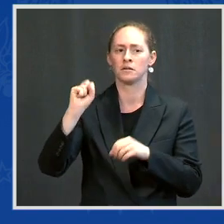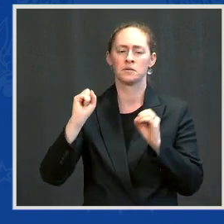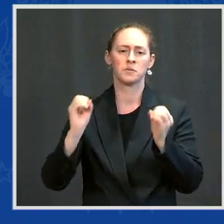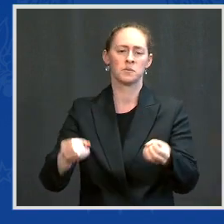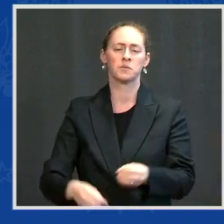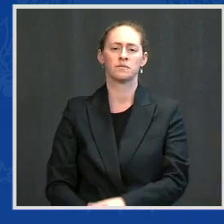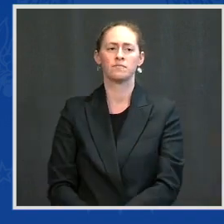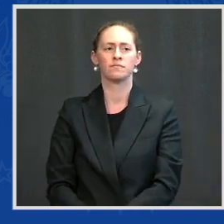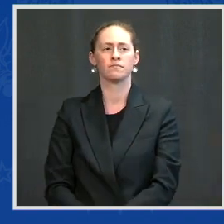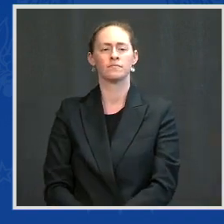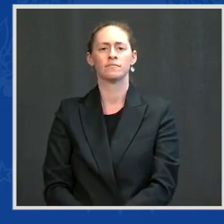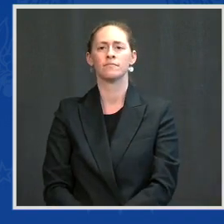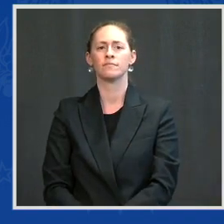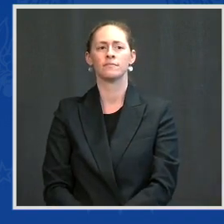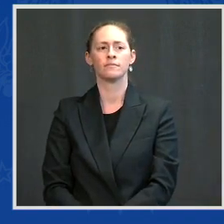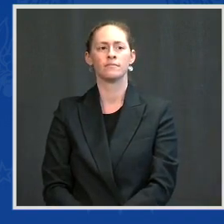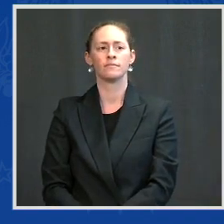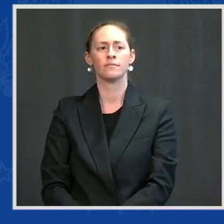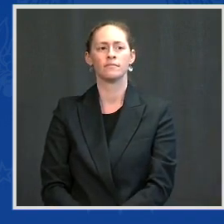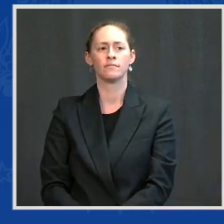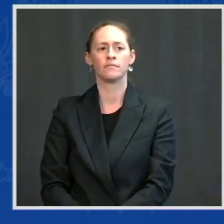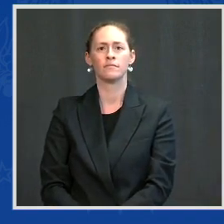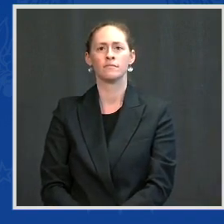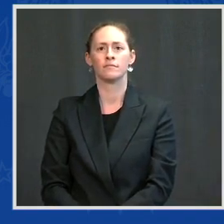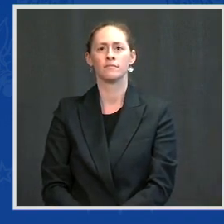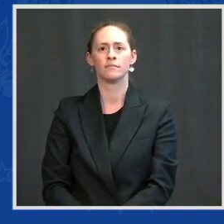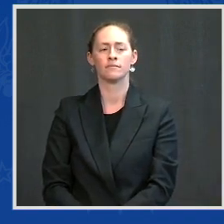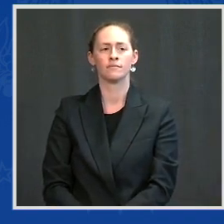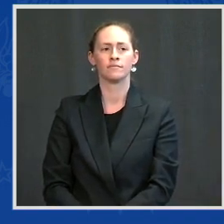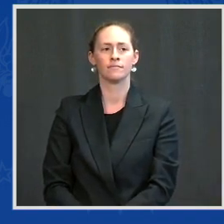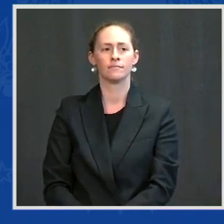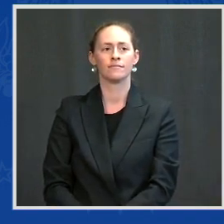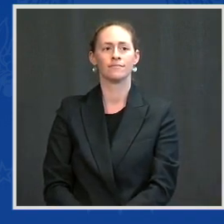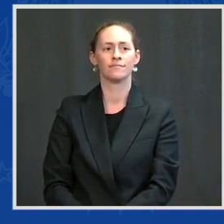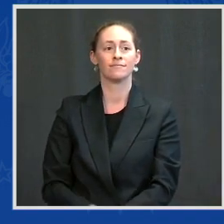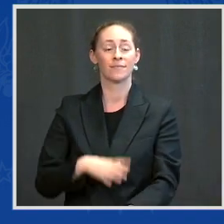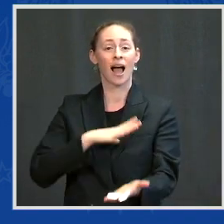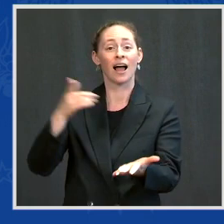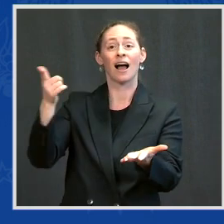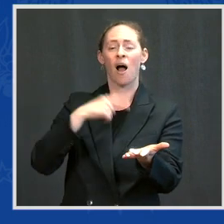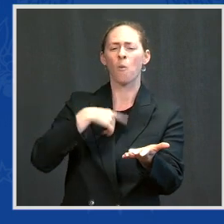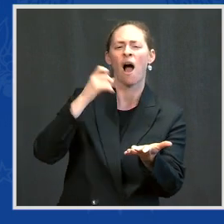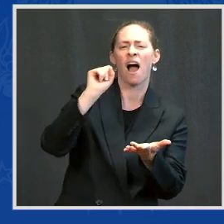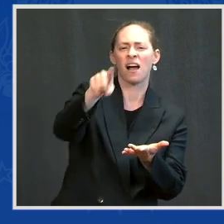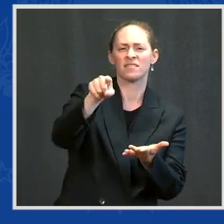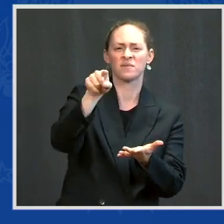Oh, I get to the next question, huh? I'd like to ask the press a question, if